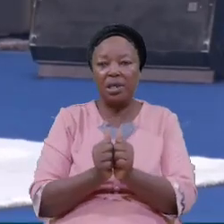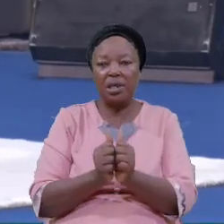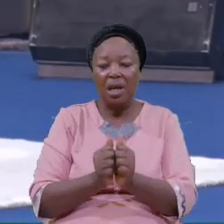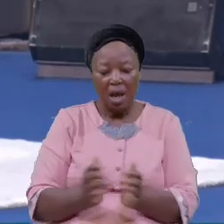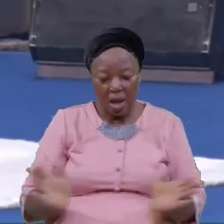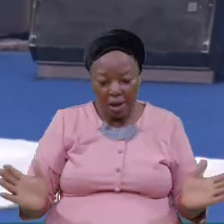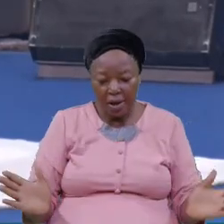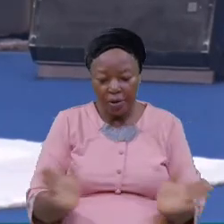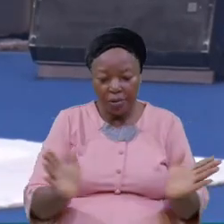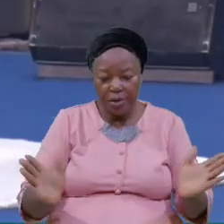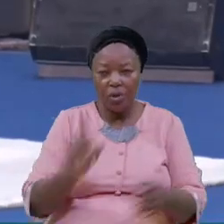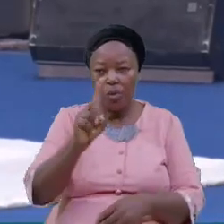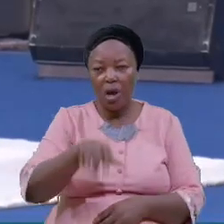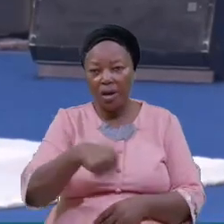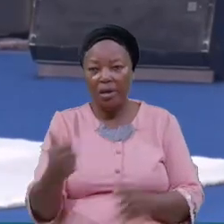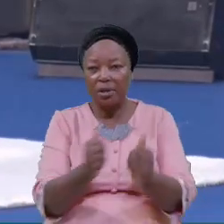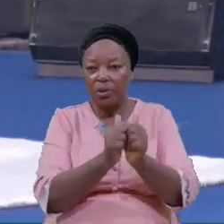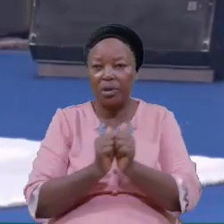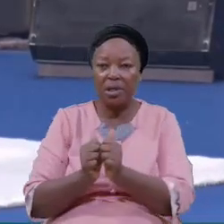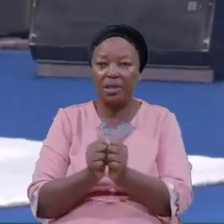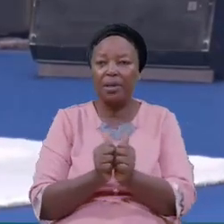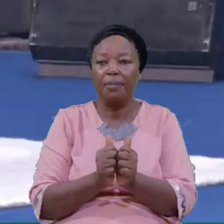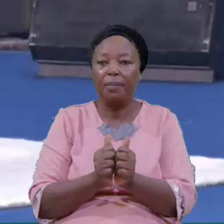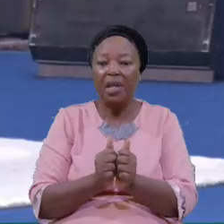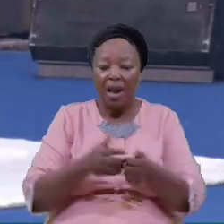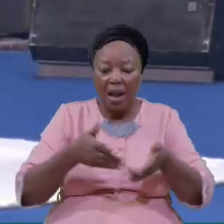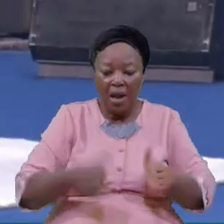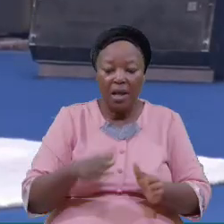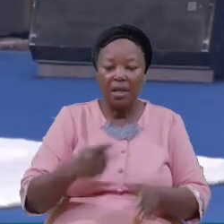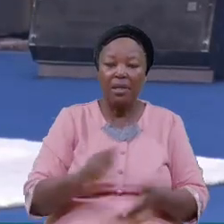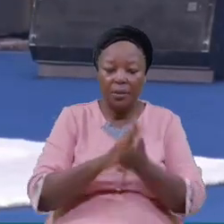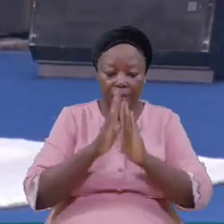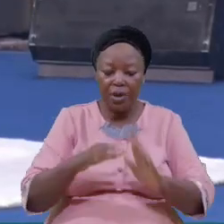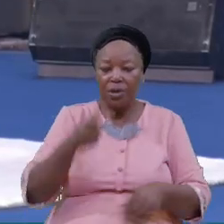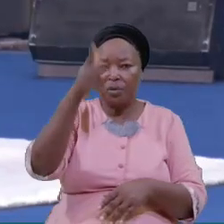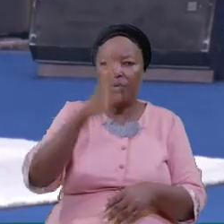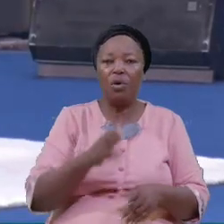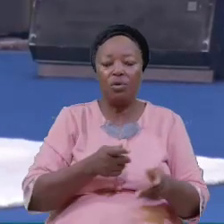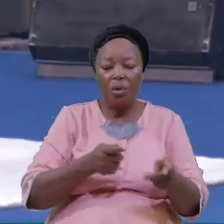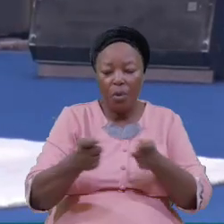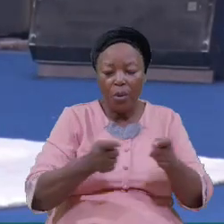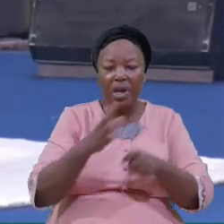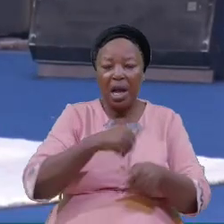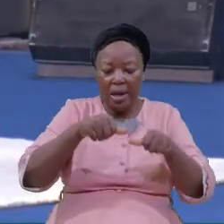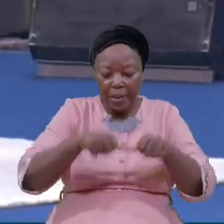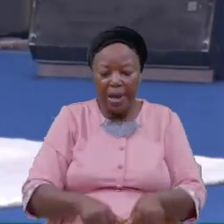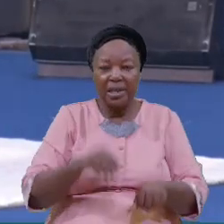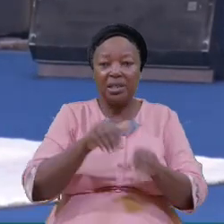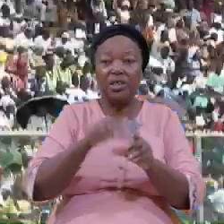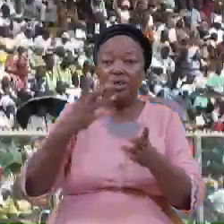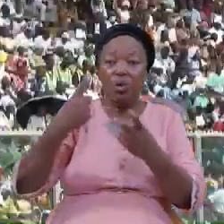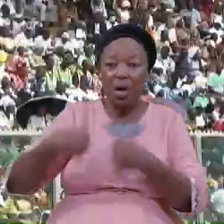another together. Let the peace of God reign and abide in your heart in your